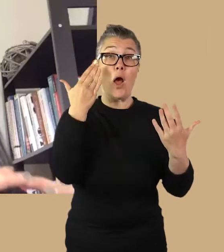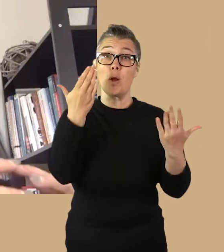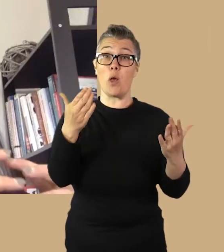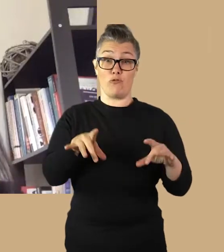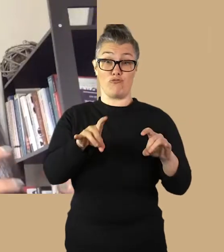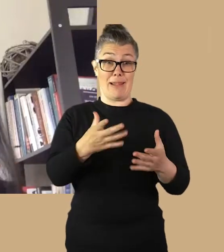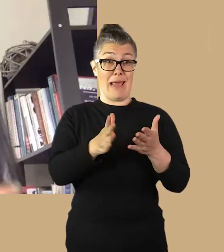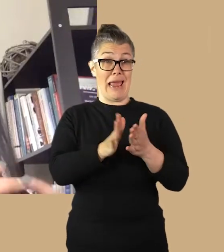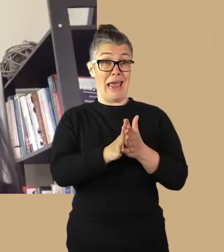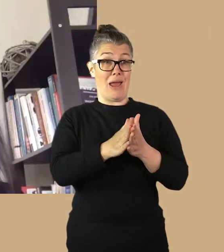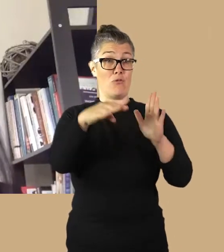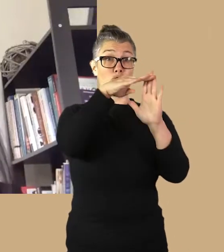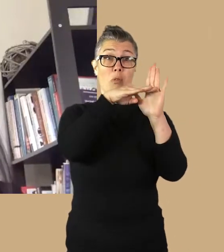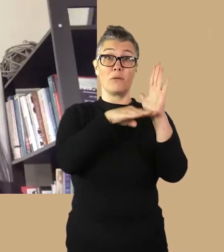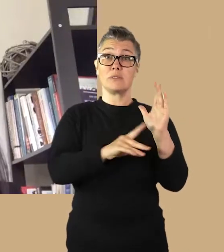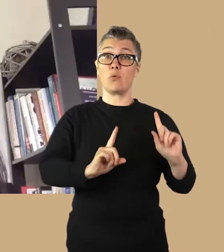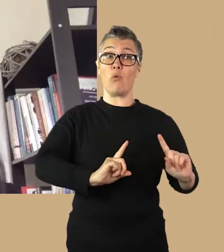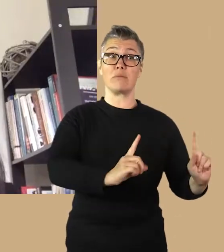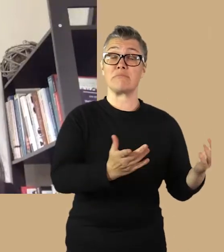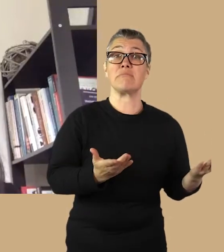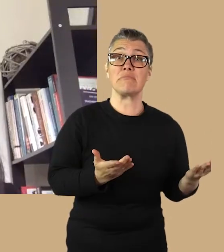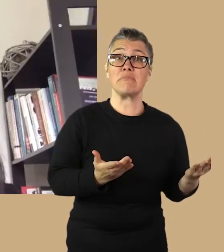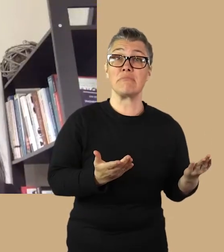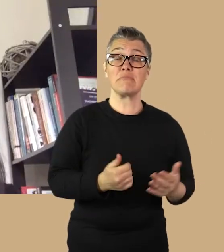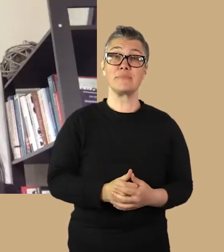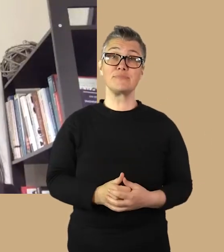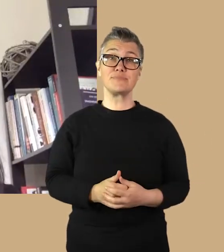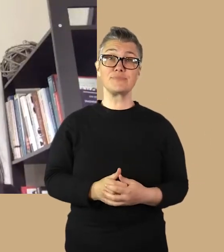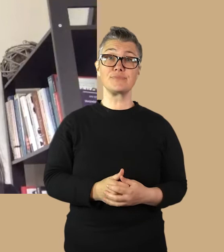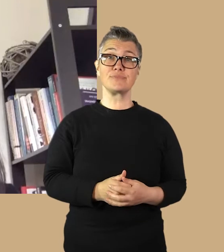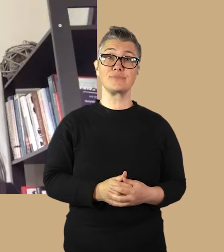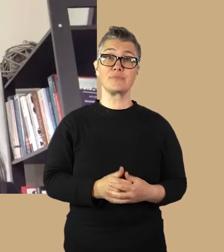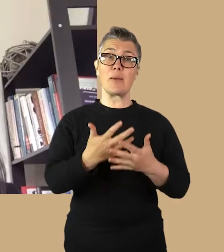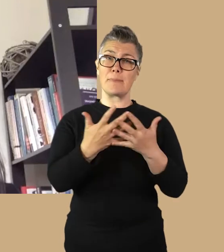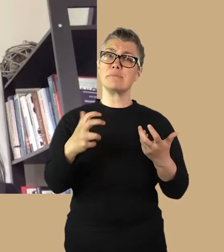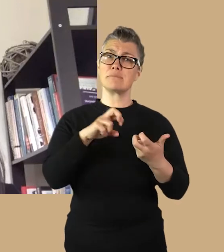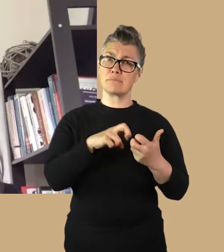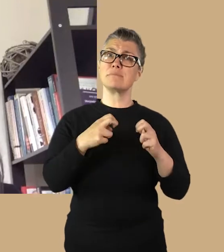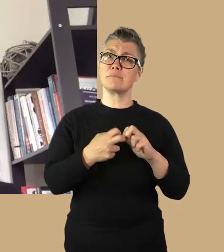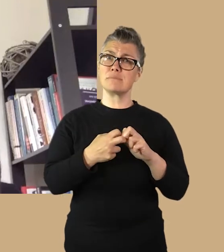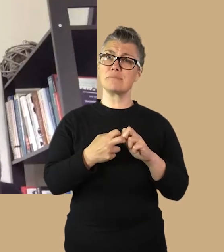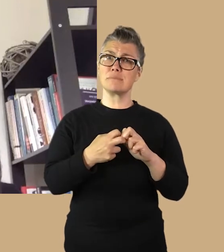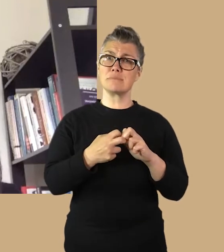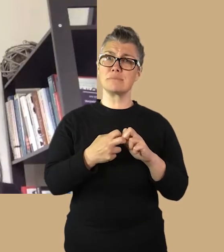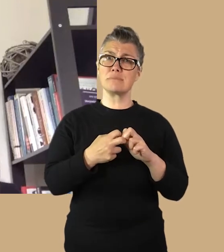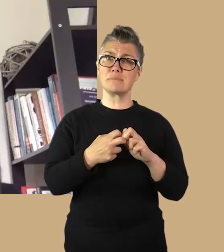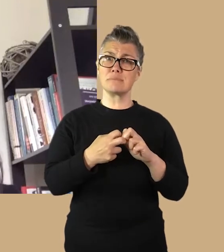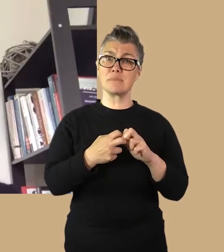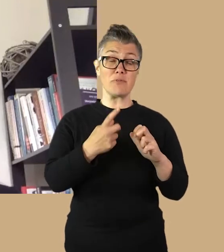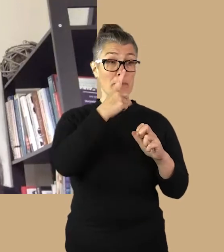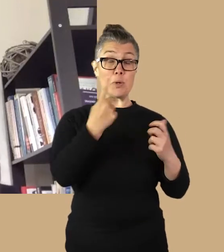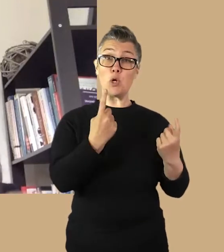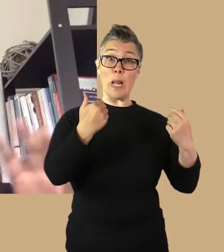how Australia actually works. So not only is it a big issue for domestic students, but